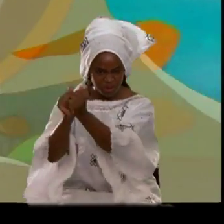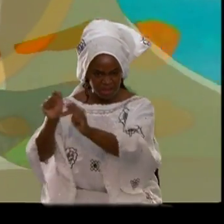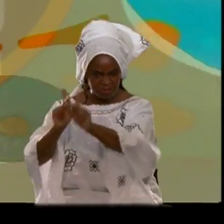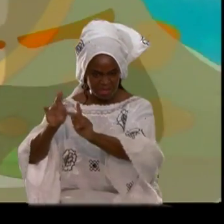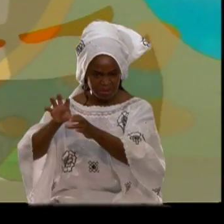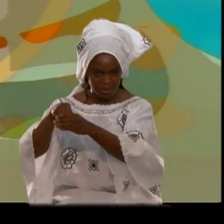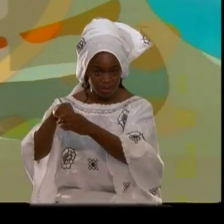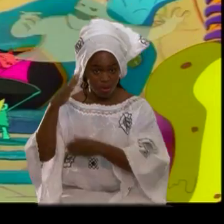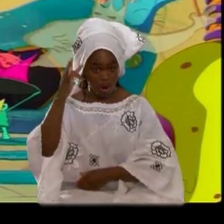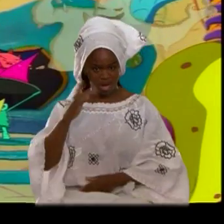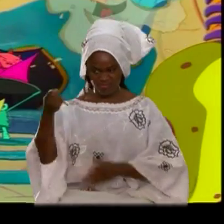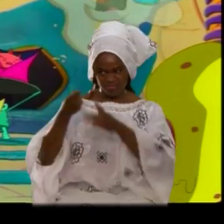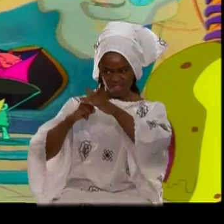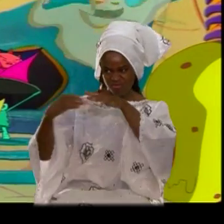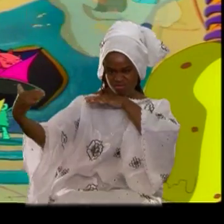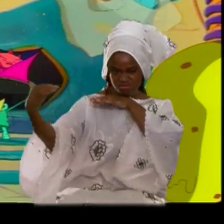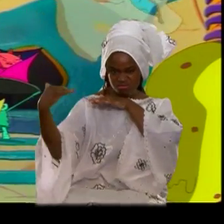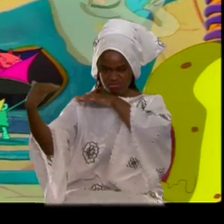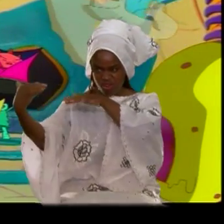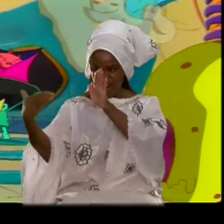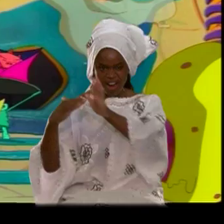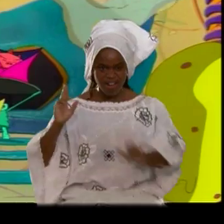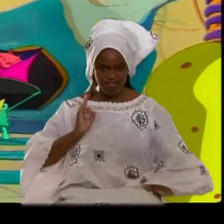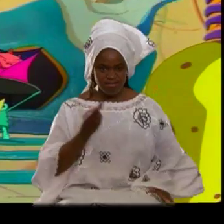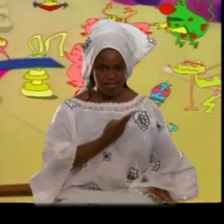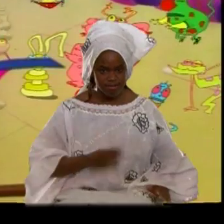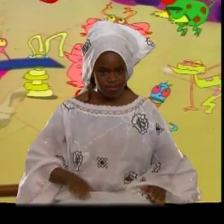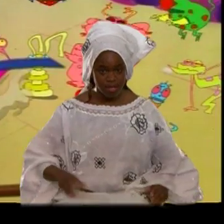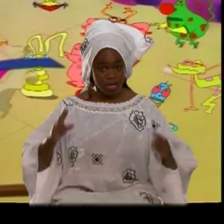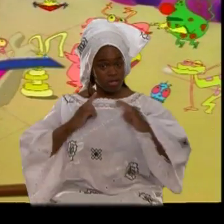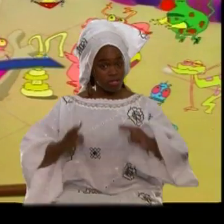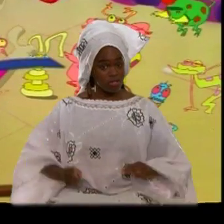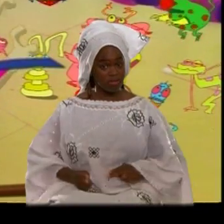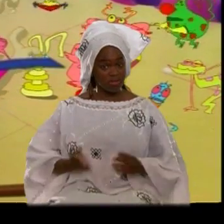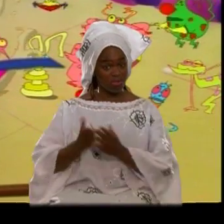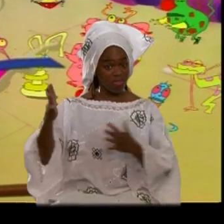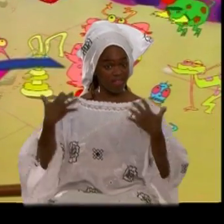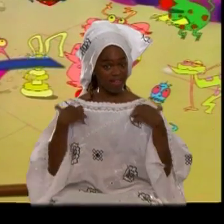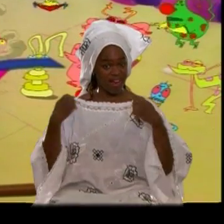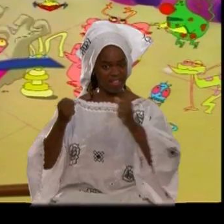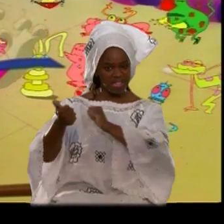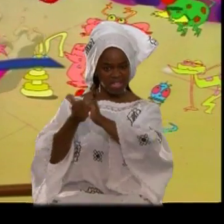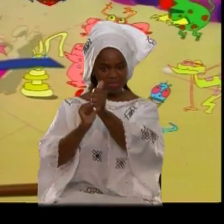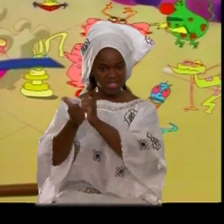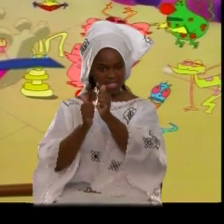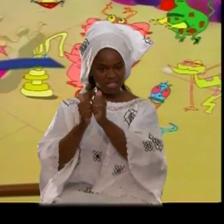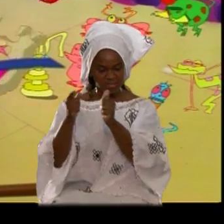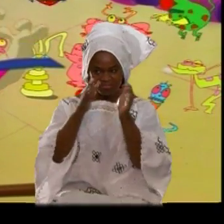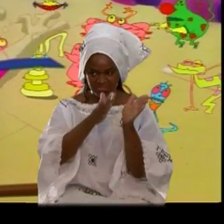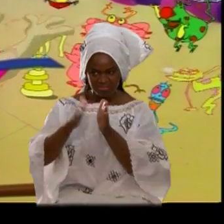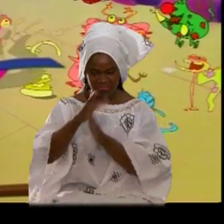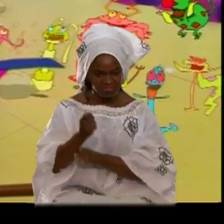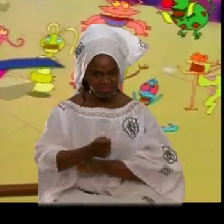they're waging a real war against us. Humans, through their health campaigns, they're